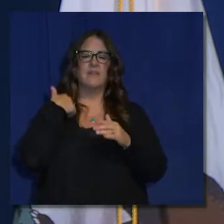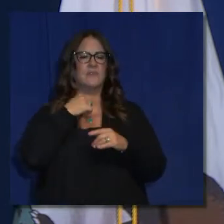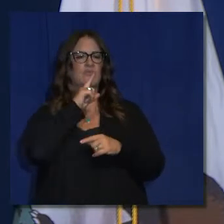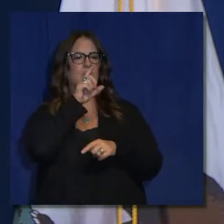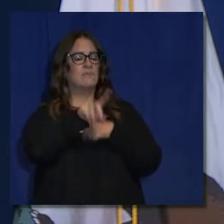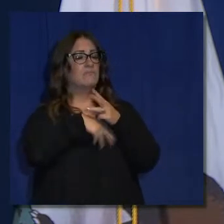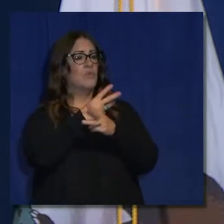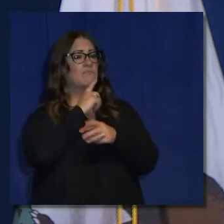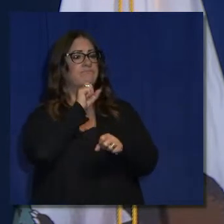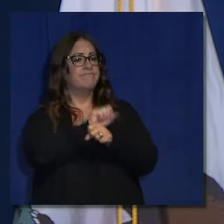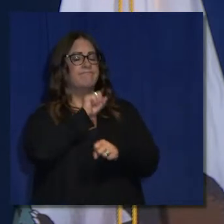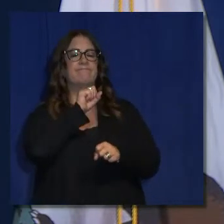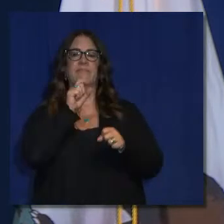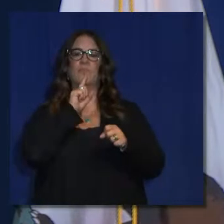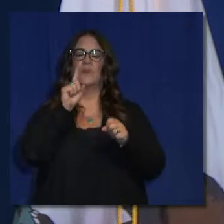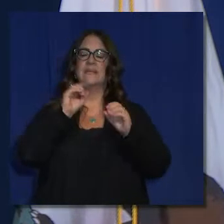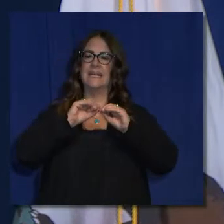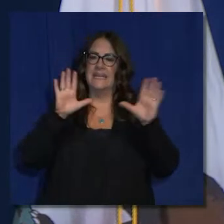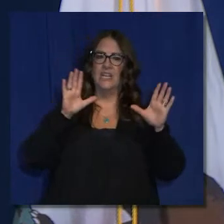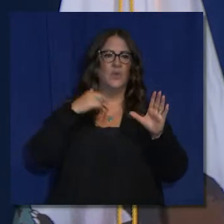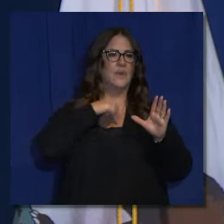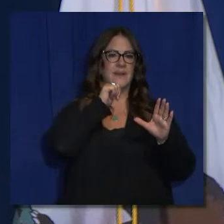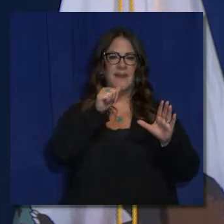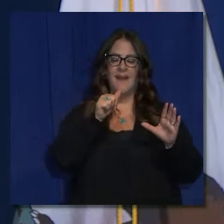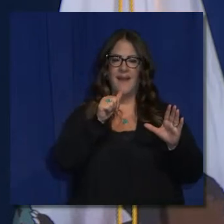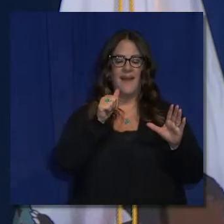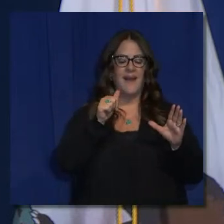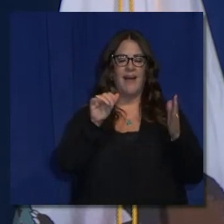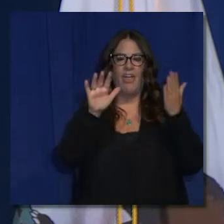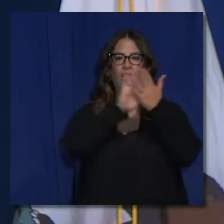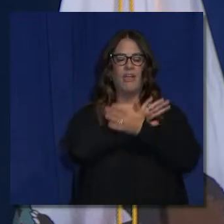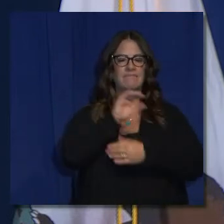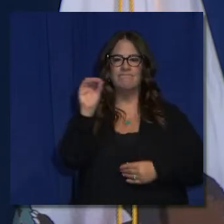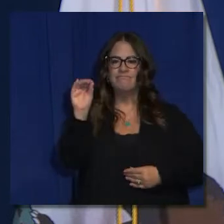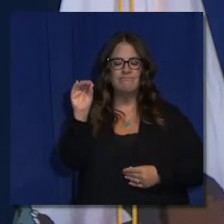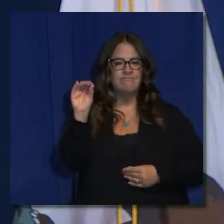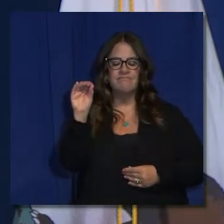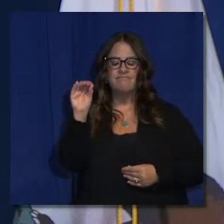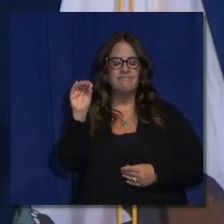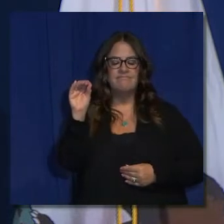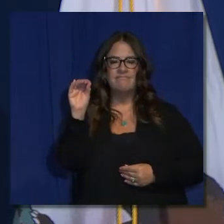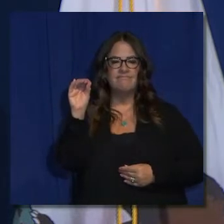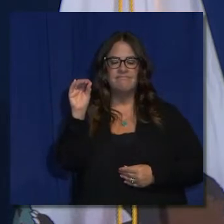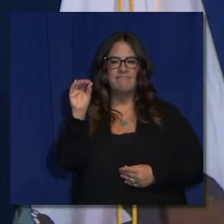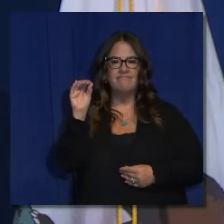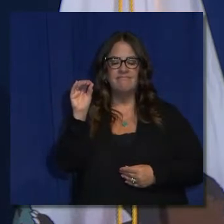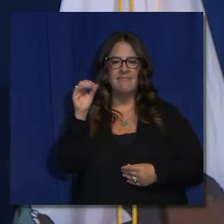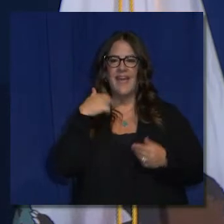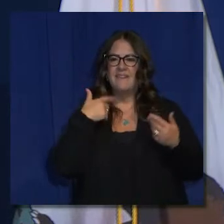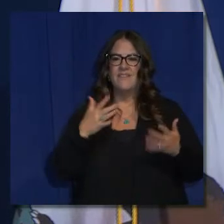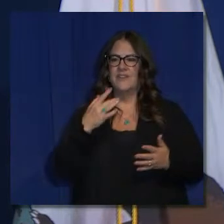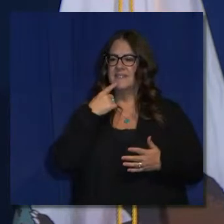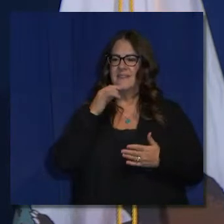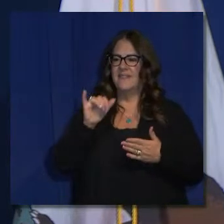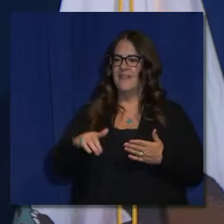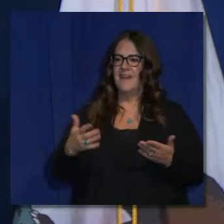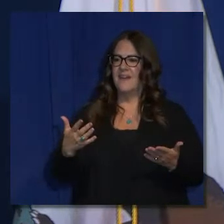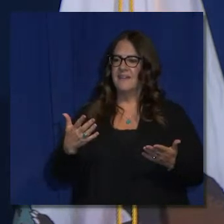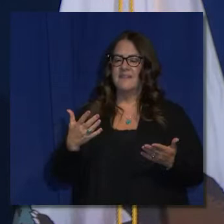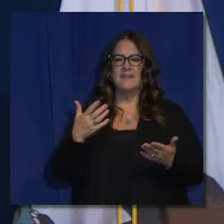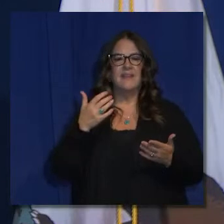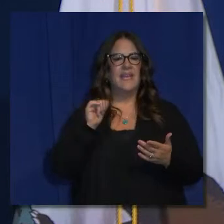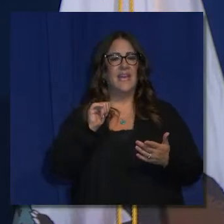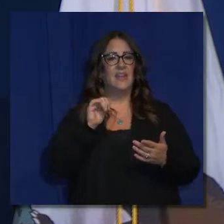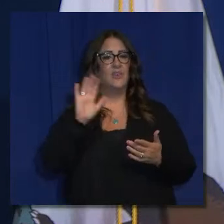realities that we've been very crystal clear about. No, nothing surprising. Said it prior questions.